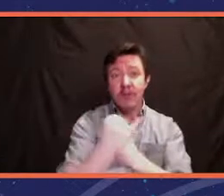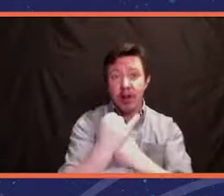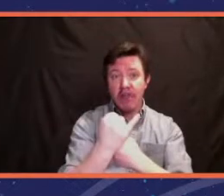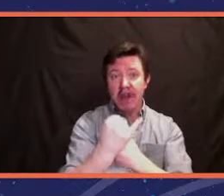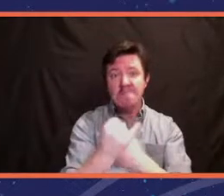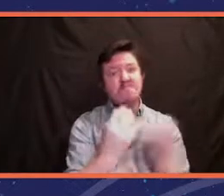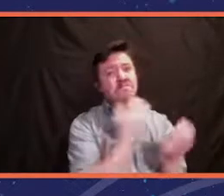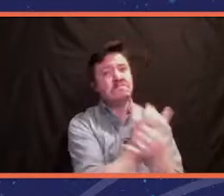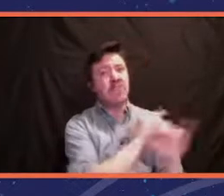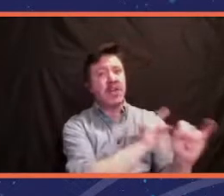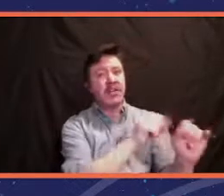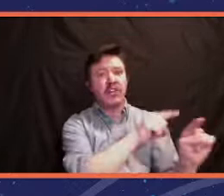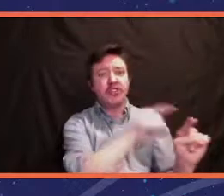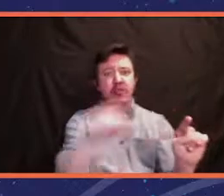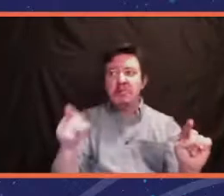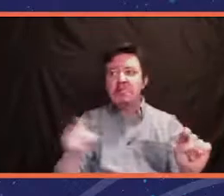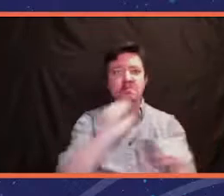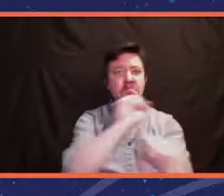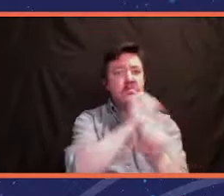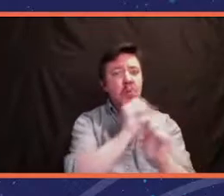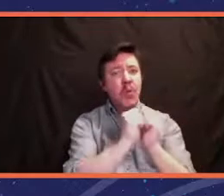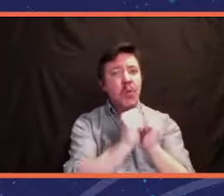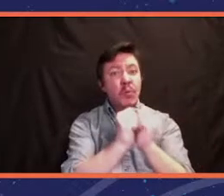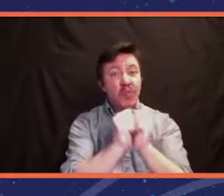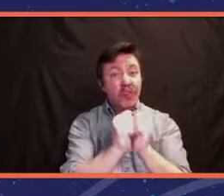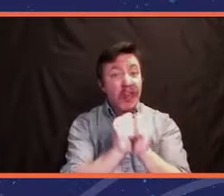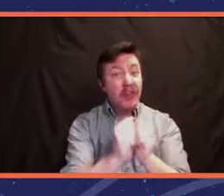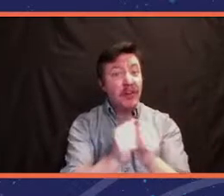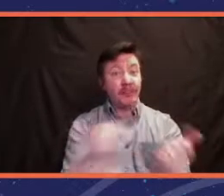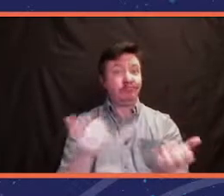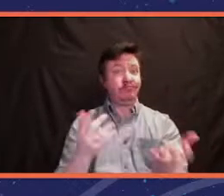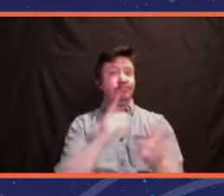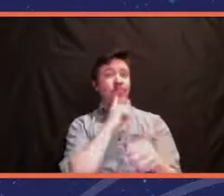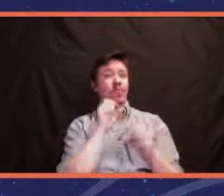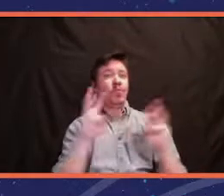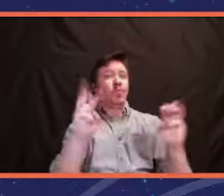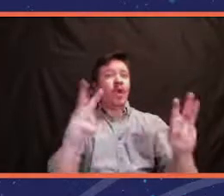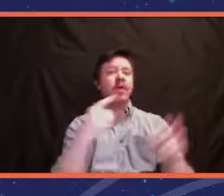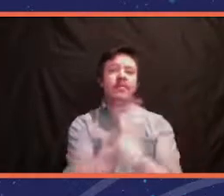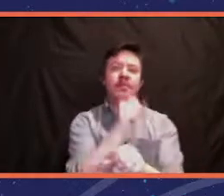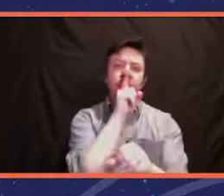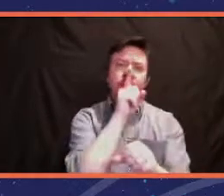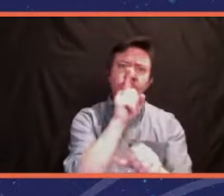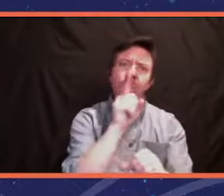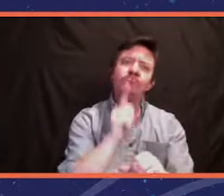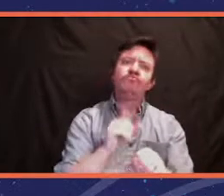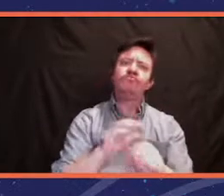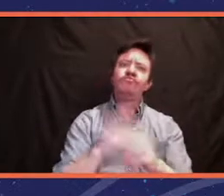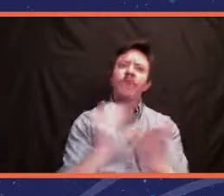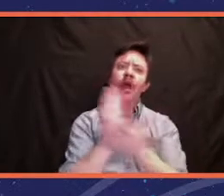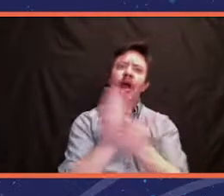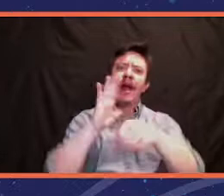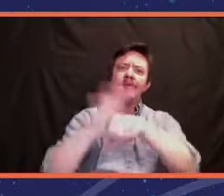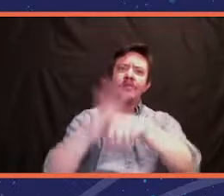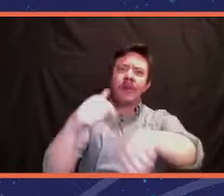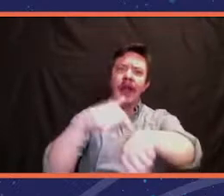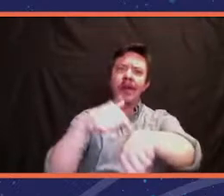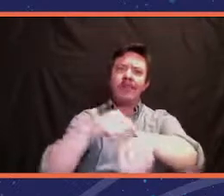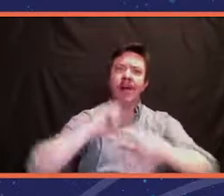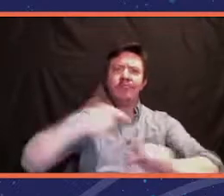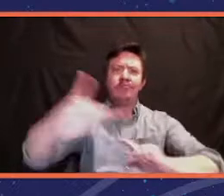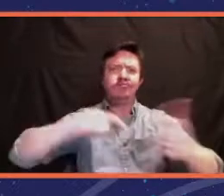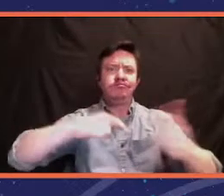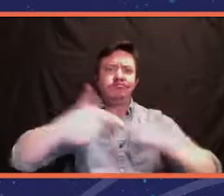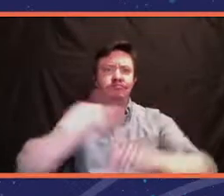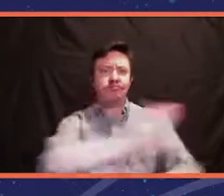different collaborators to the span that we don't even know. But we want to make sure to give folks some space to talk about their work. So Trey, I'm gonna have